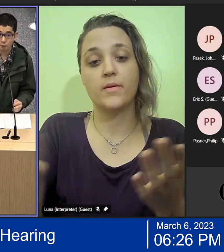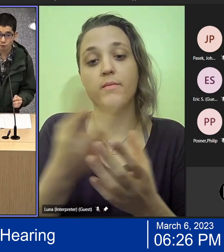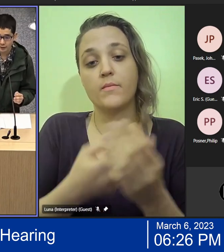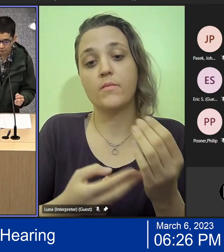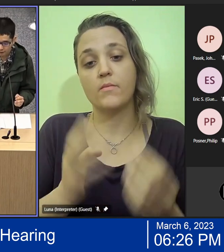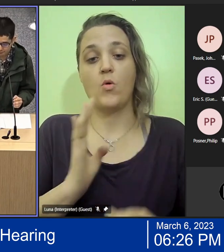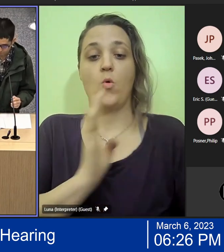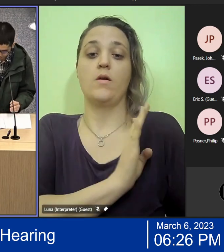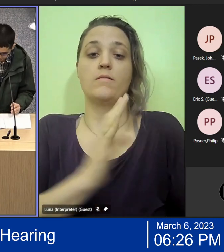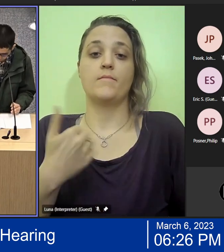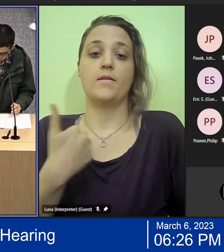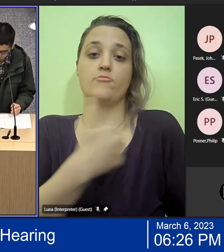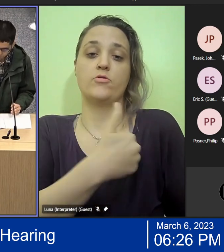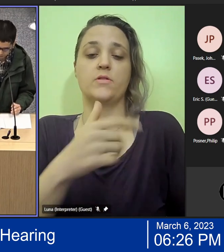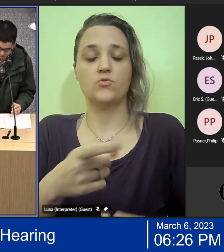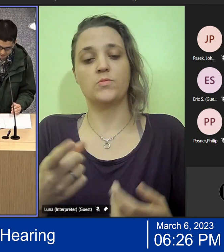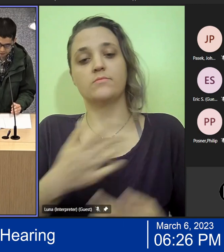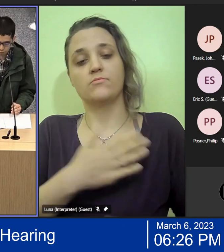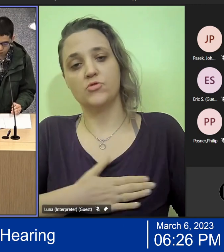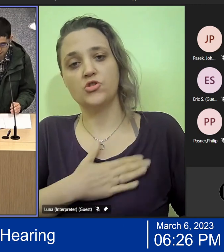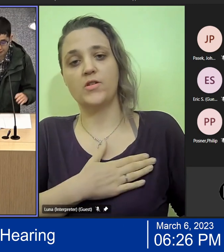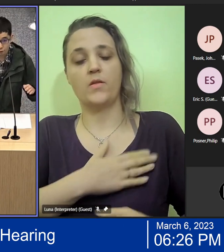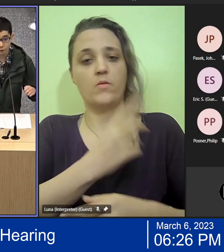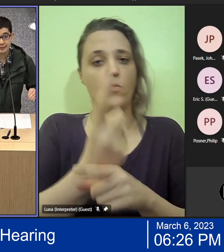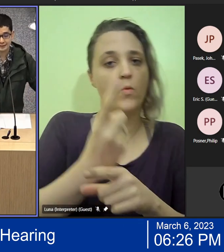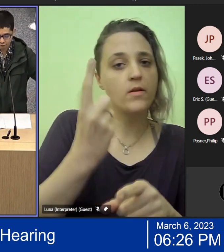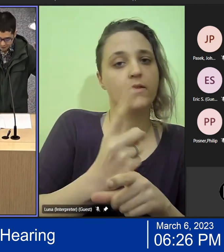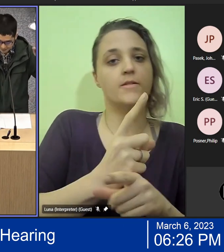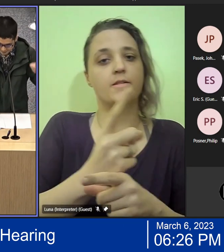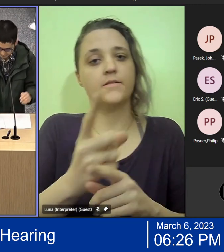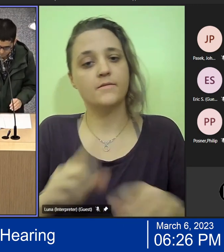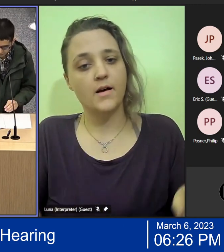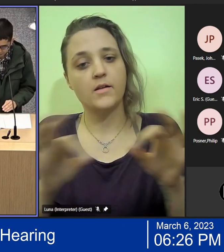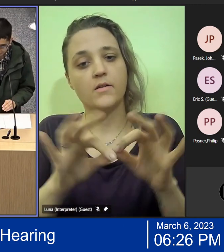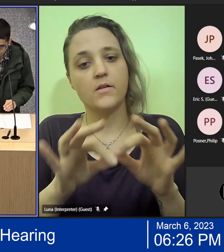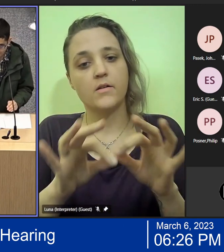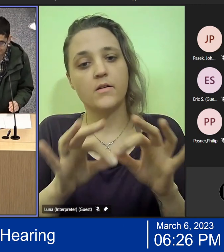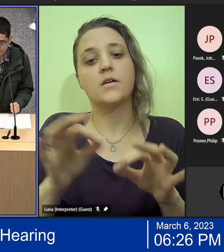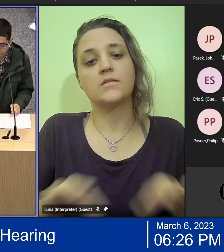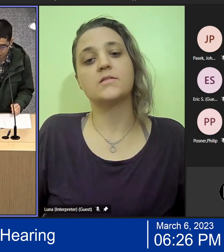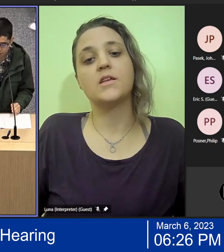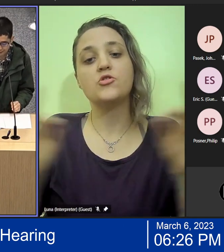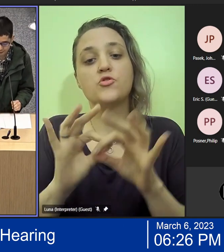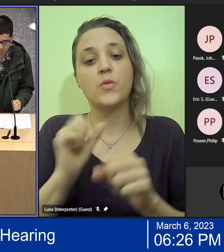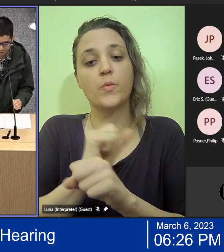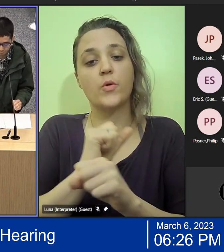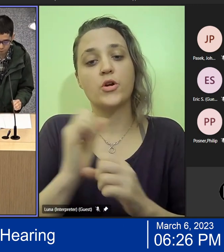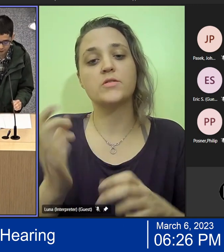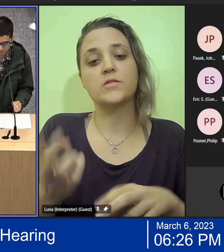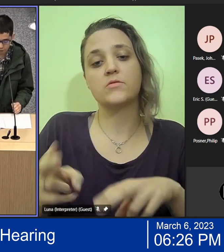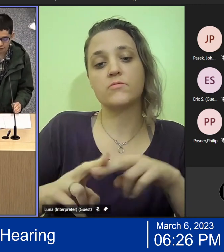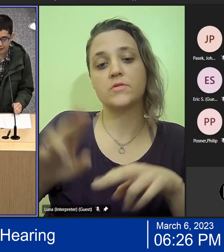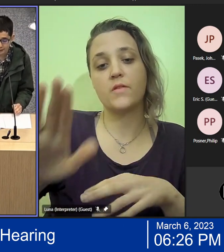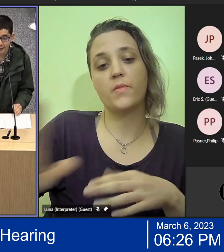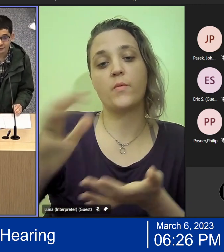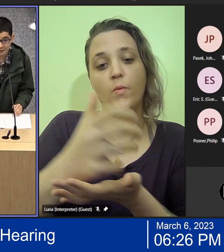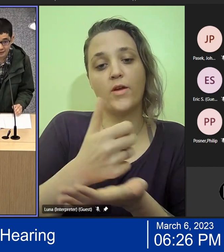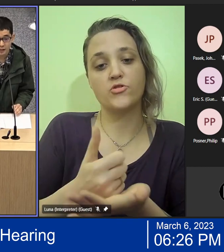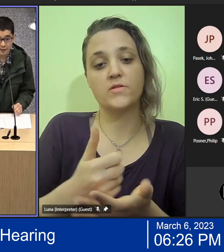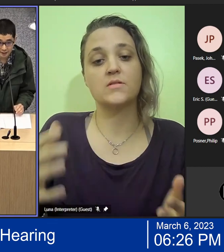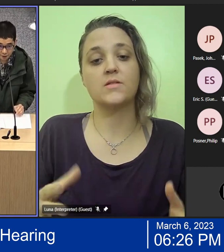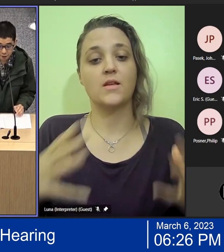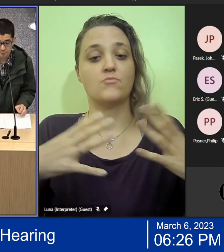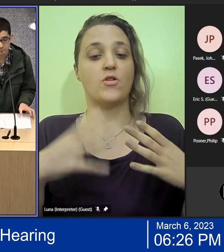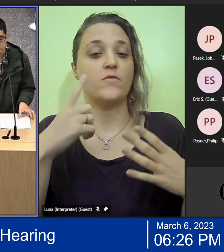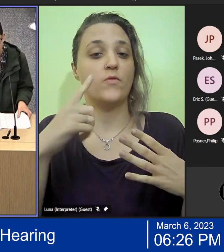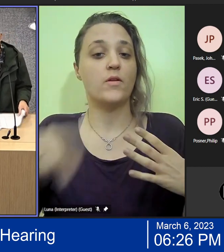I would strongly recommend that board members appreciate the ordinary but vital essential workers, increase their wages, allowing the